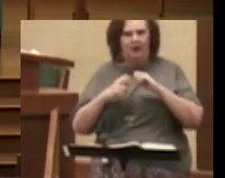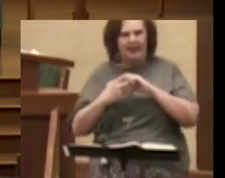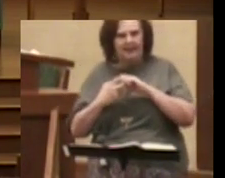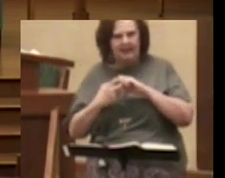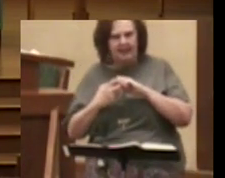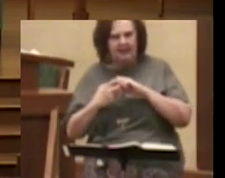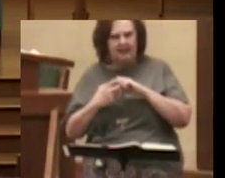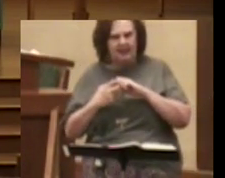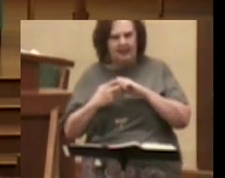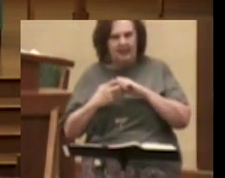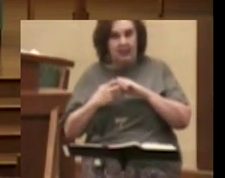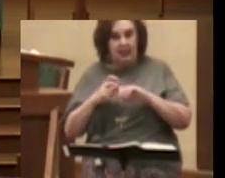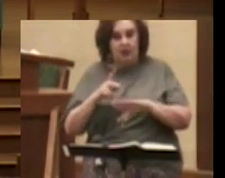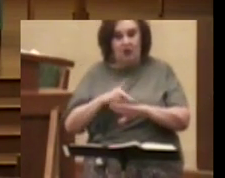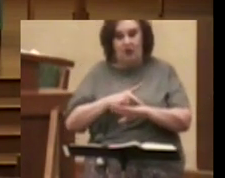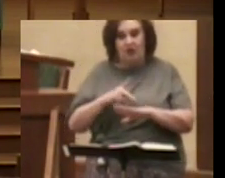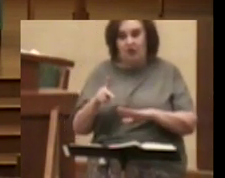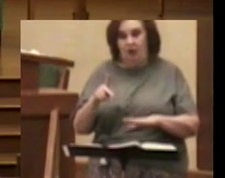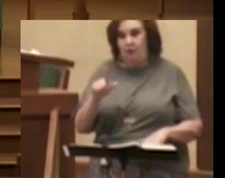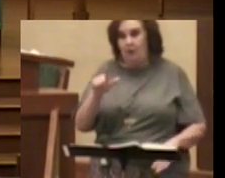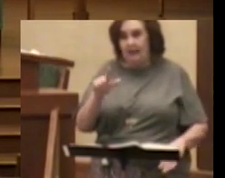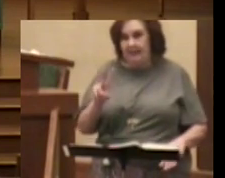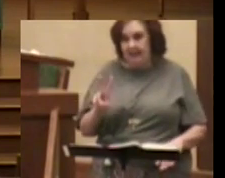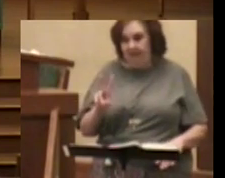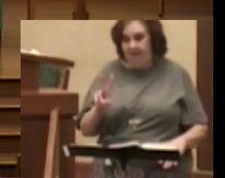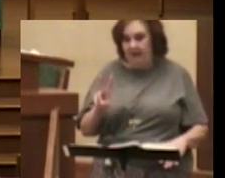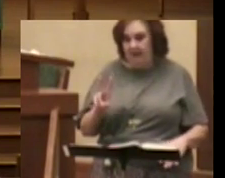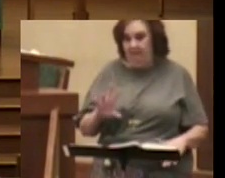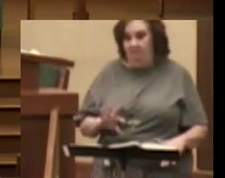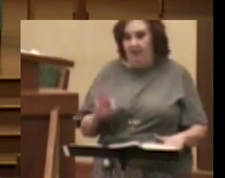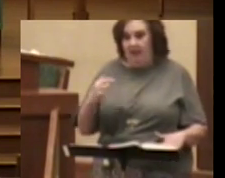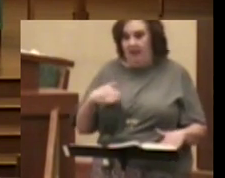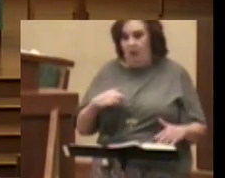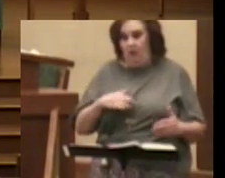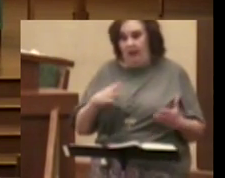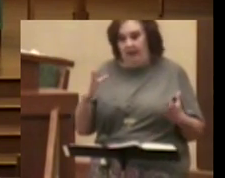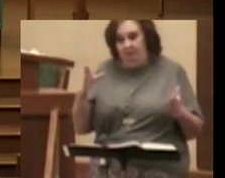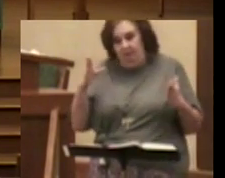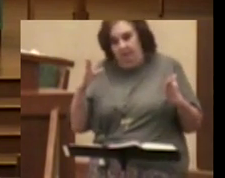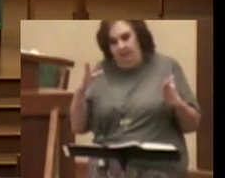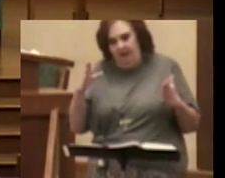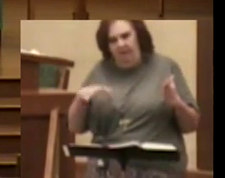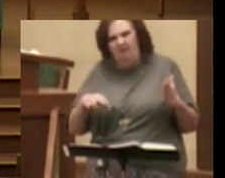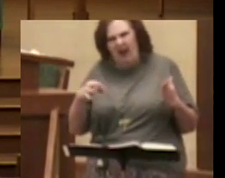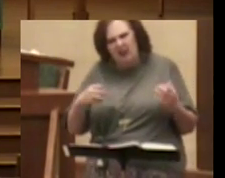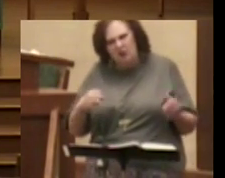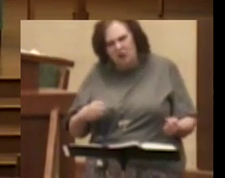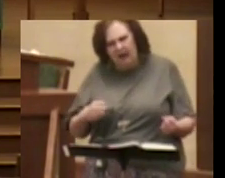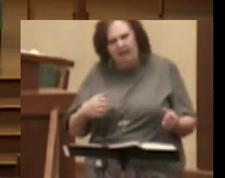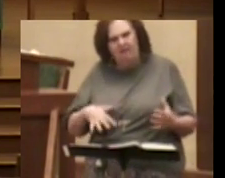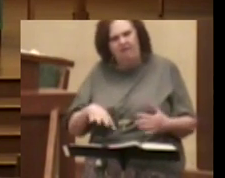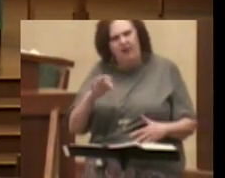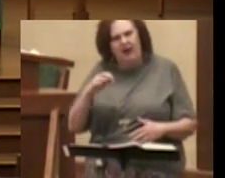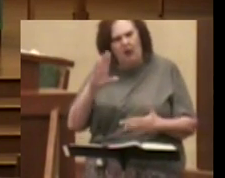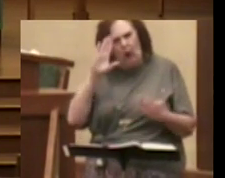Psalm 27, that we find ourselves reoriented into where we can find strength and hope.